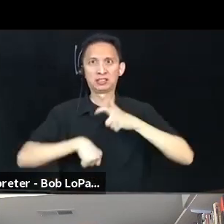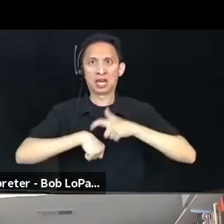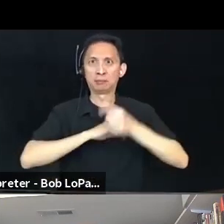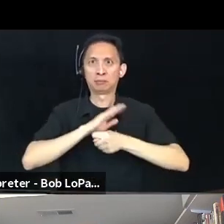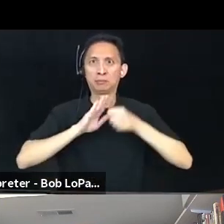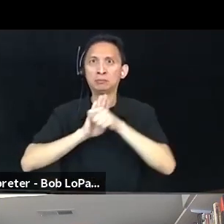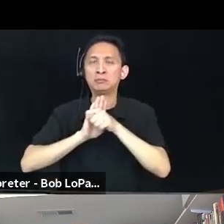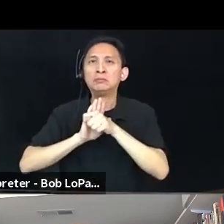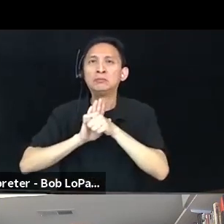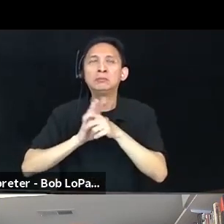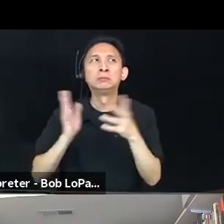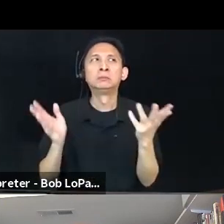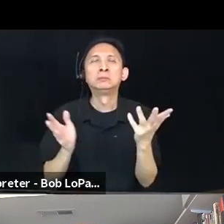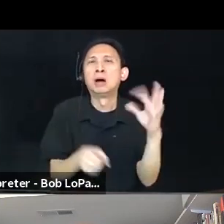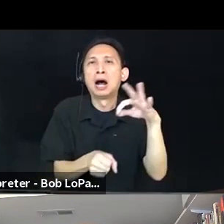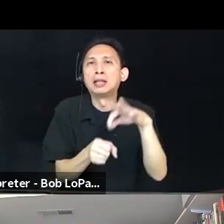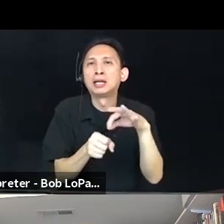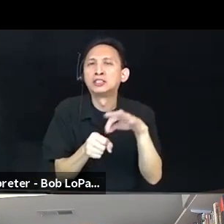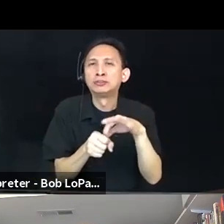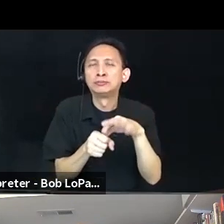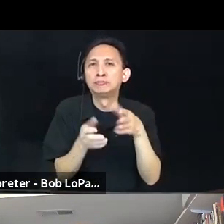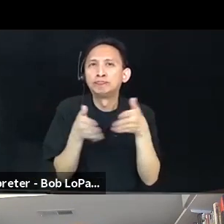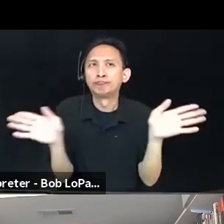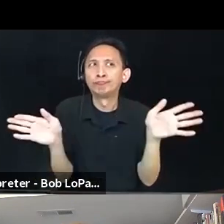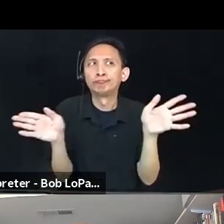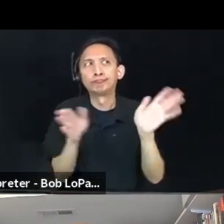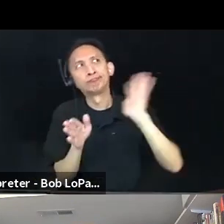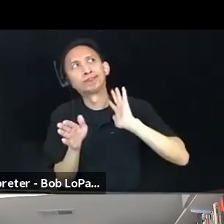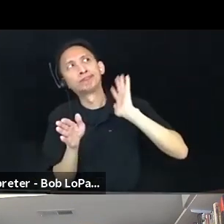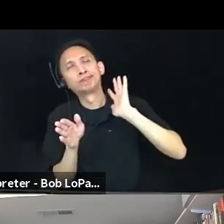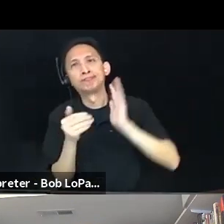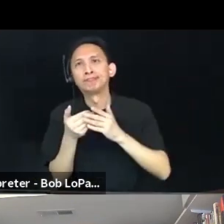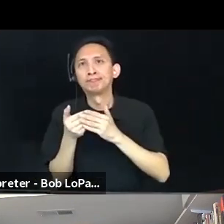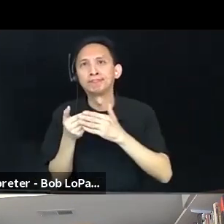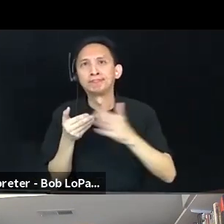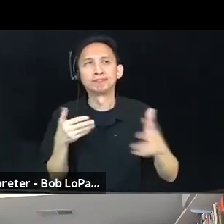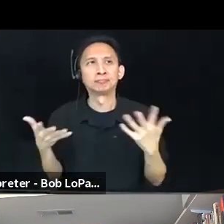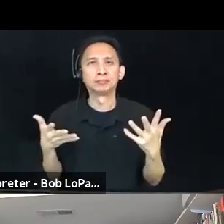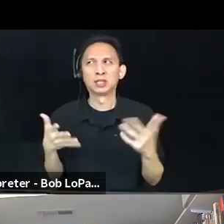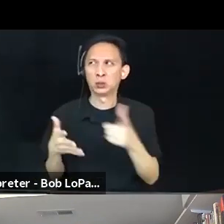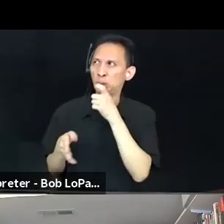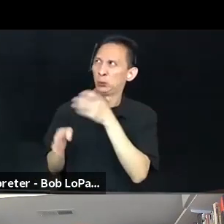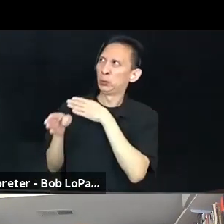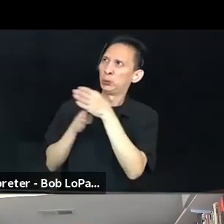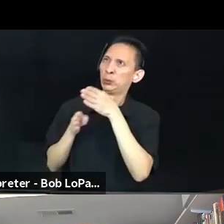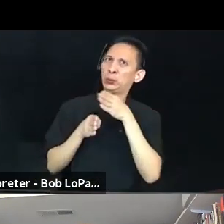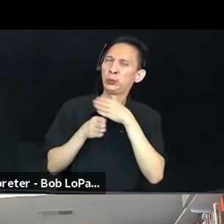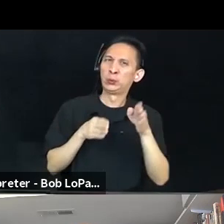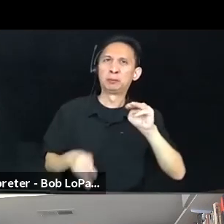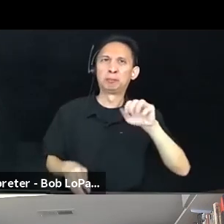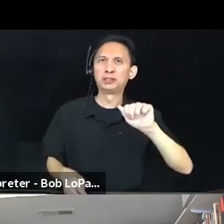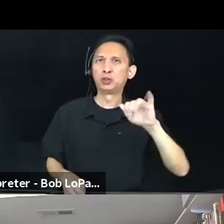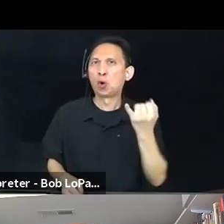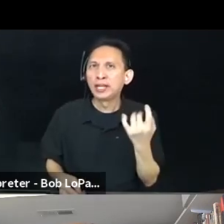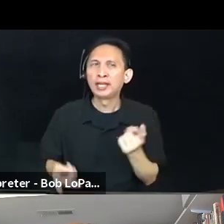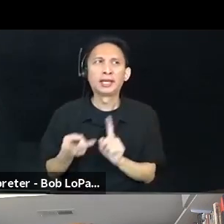what about elections, the kind of constructions of majorities, the processes of